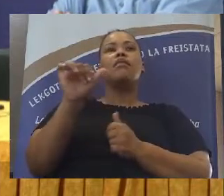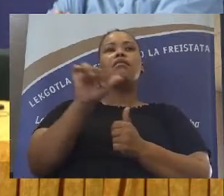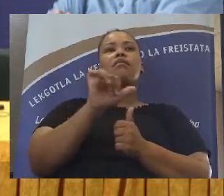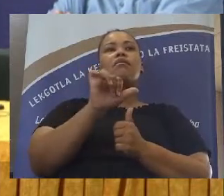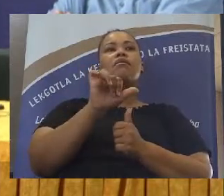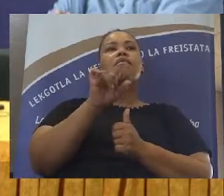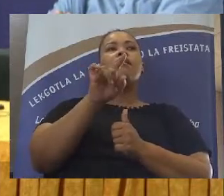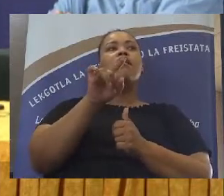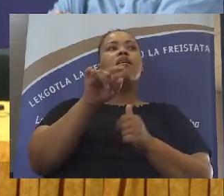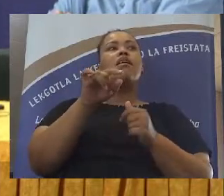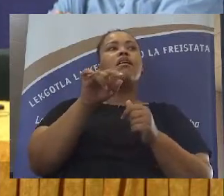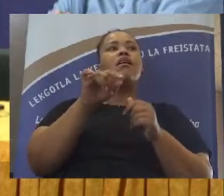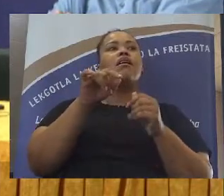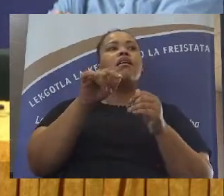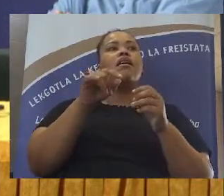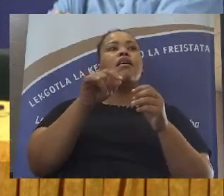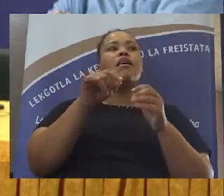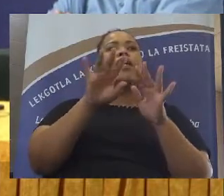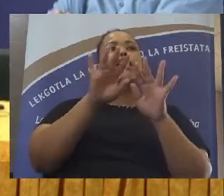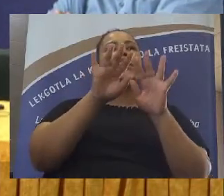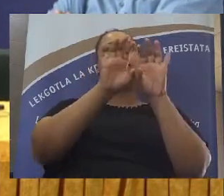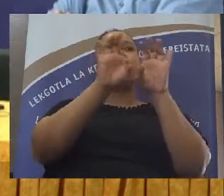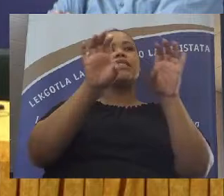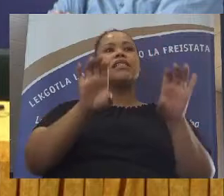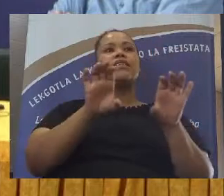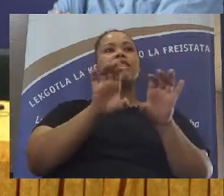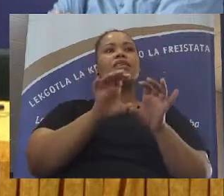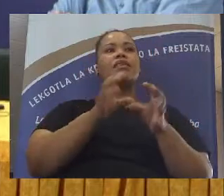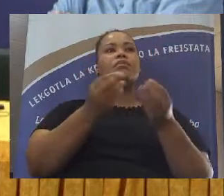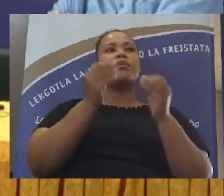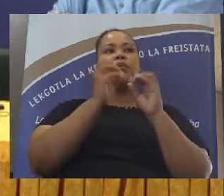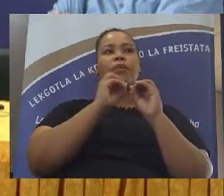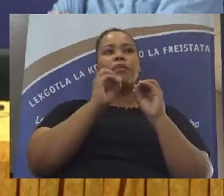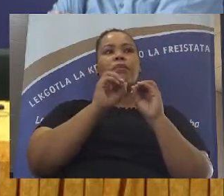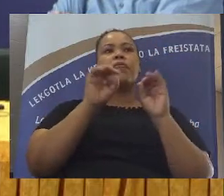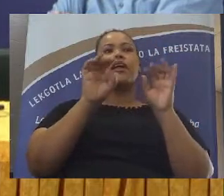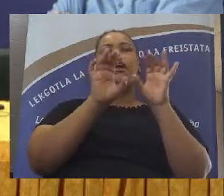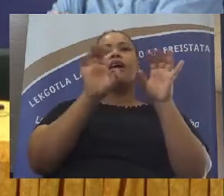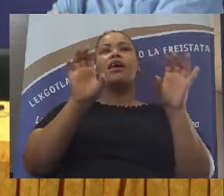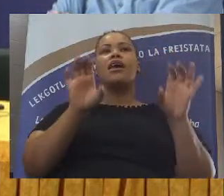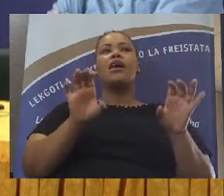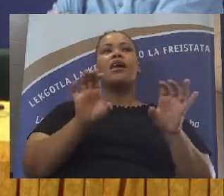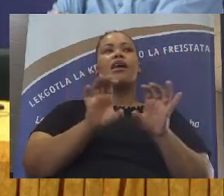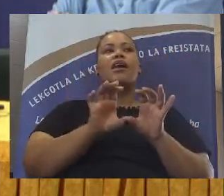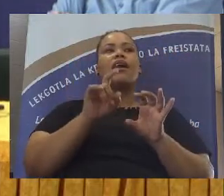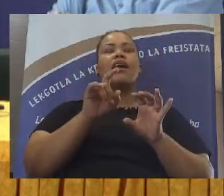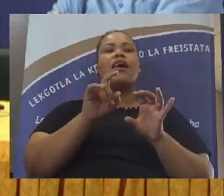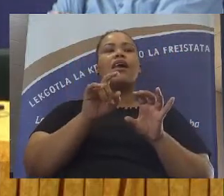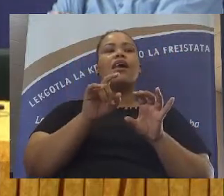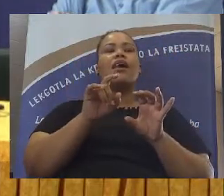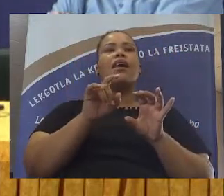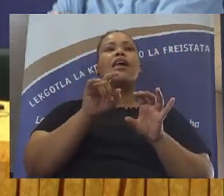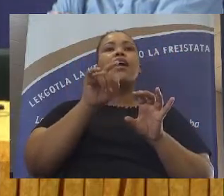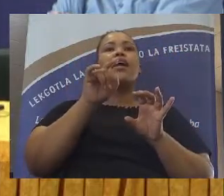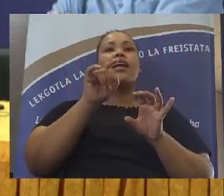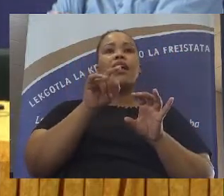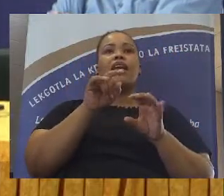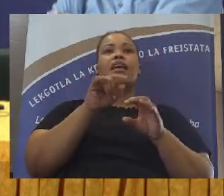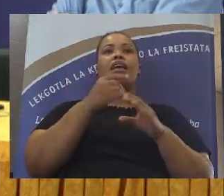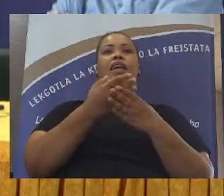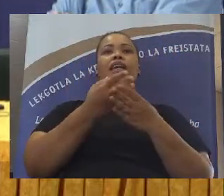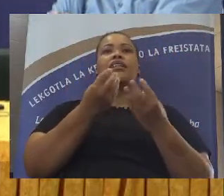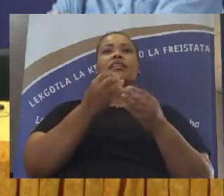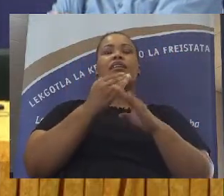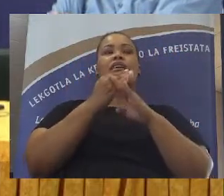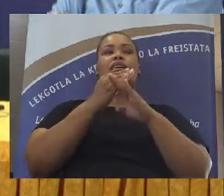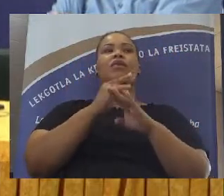small contractors and the certificates that you're not getting. Those certificates, that at the end of the day becomes a red tape. Because